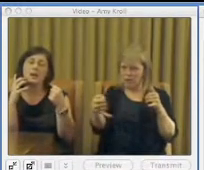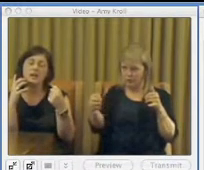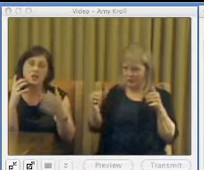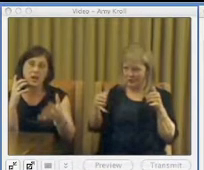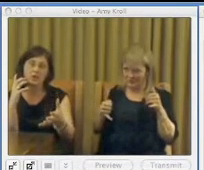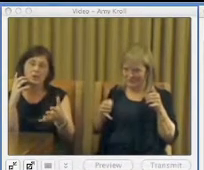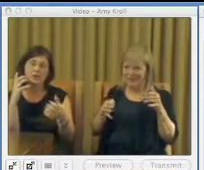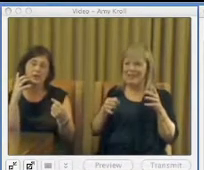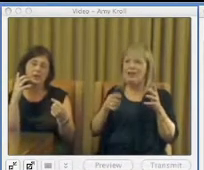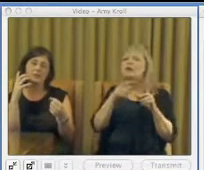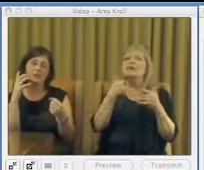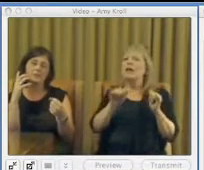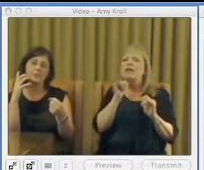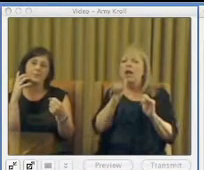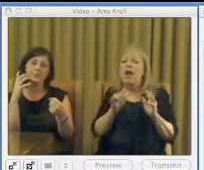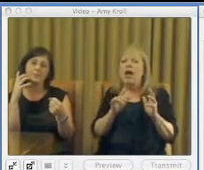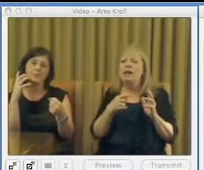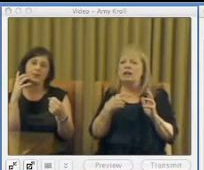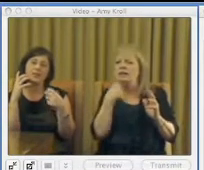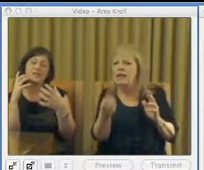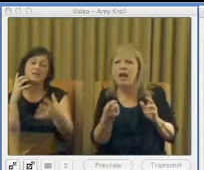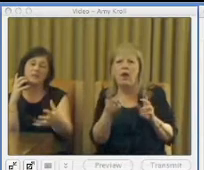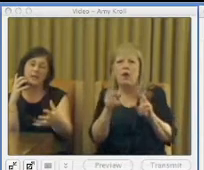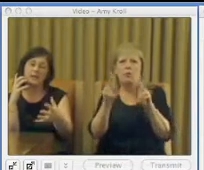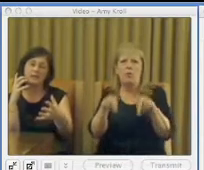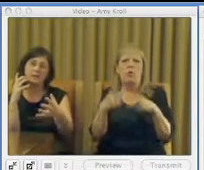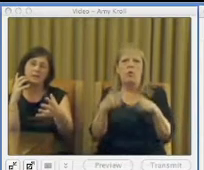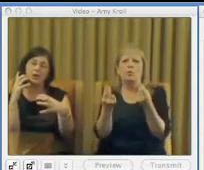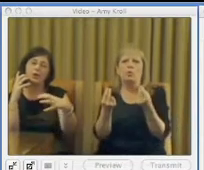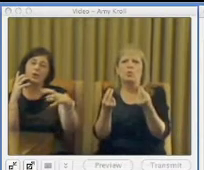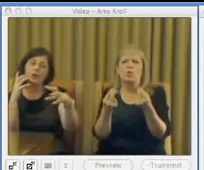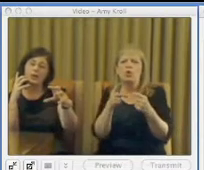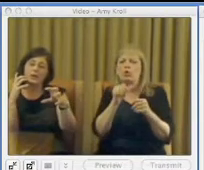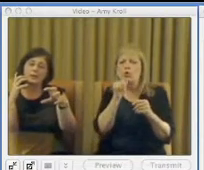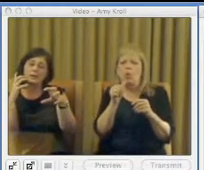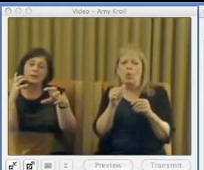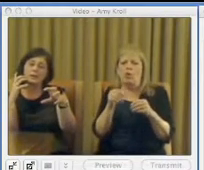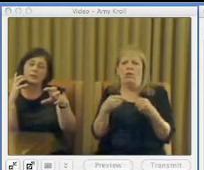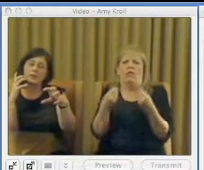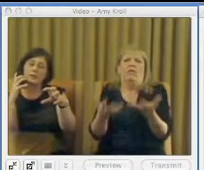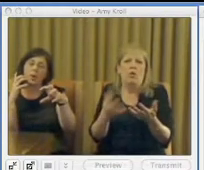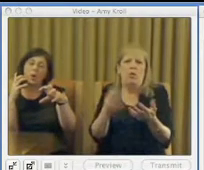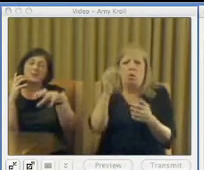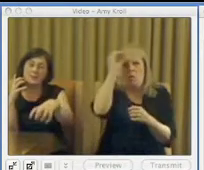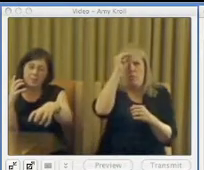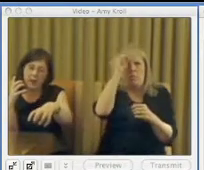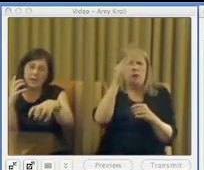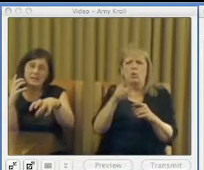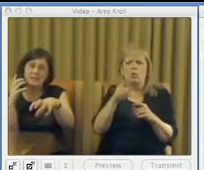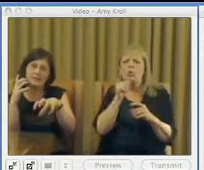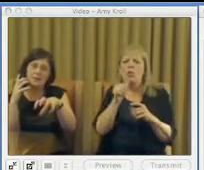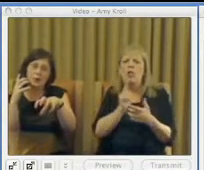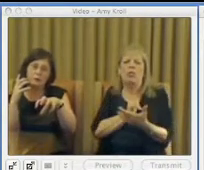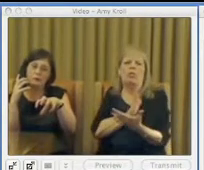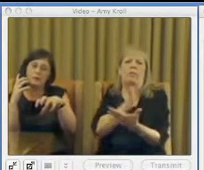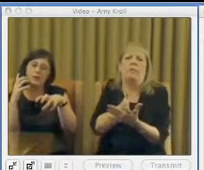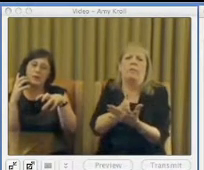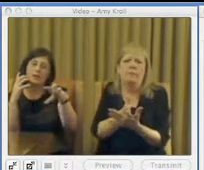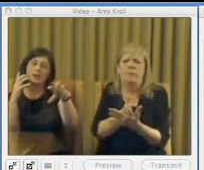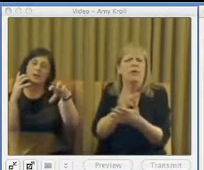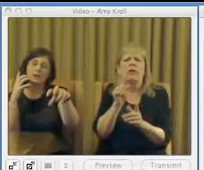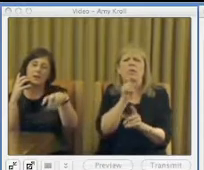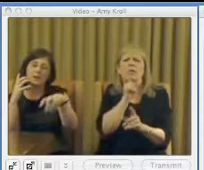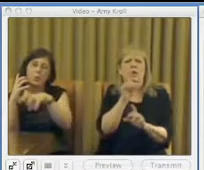to do. You don't inject your opinion. You don't intervene. You only participate